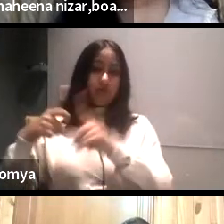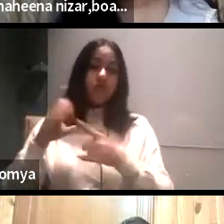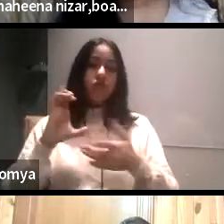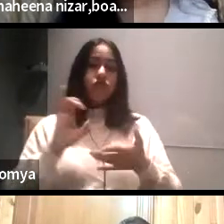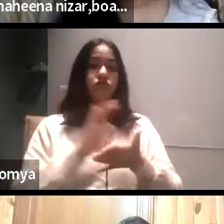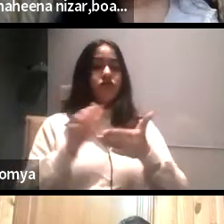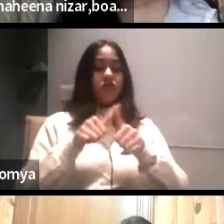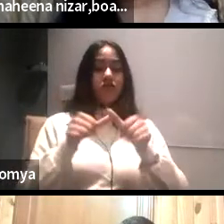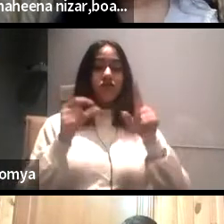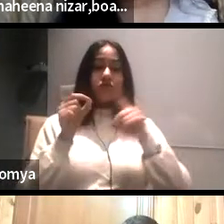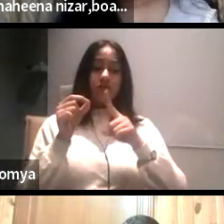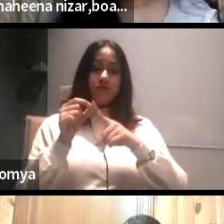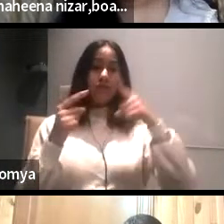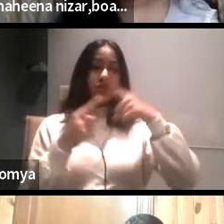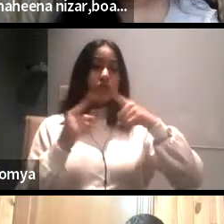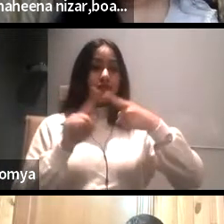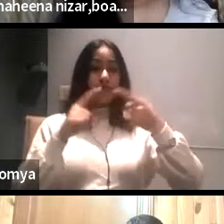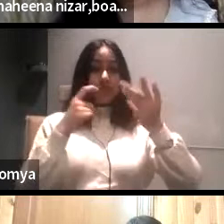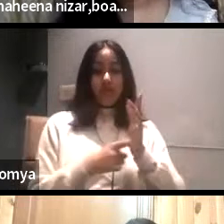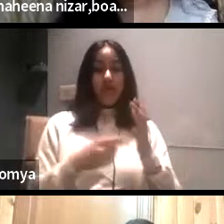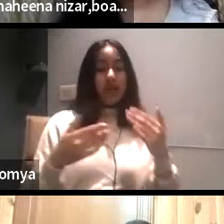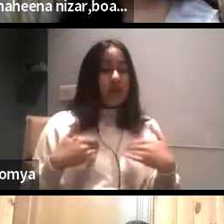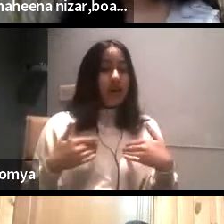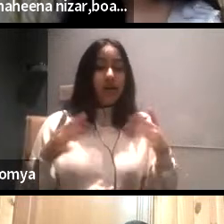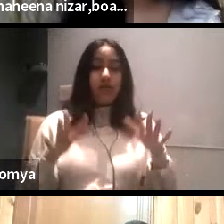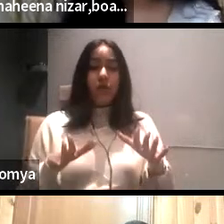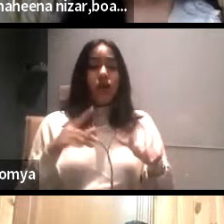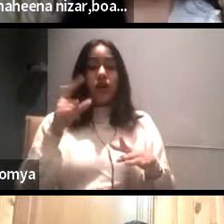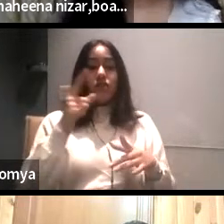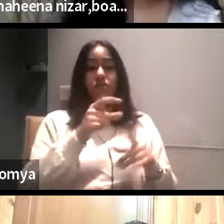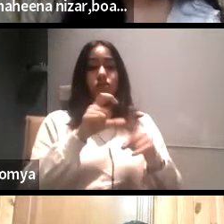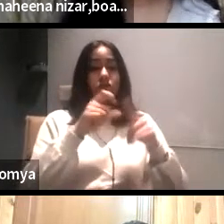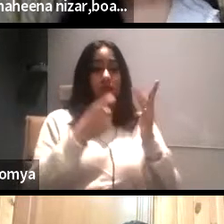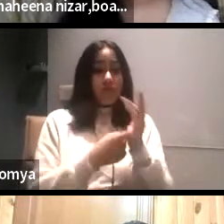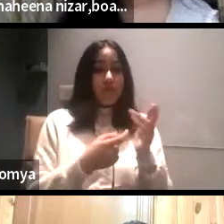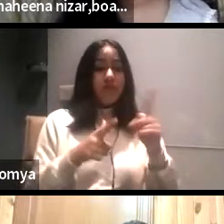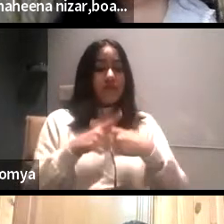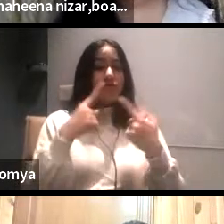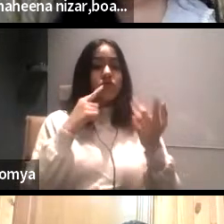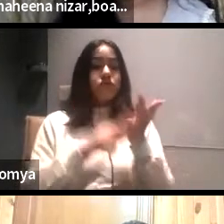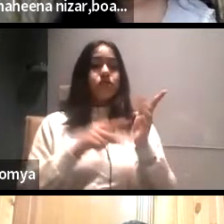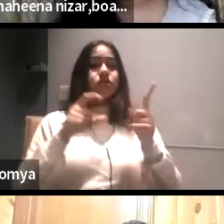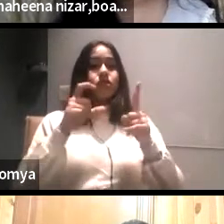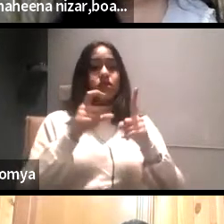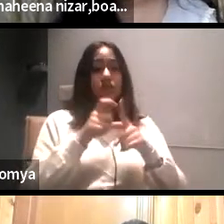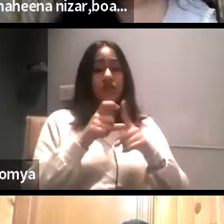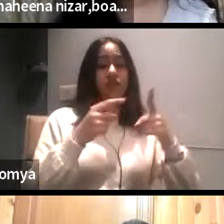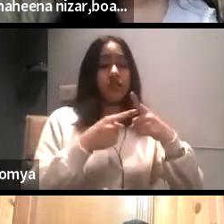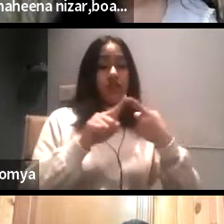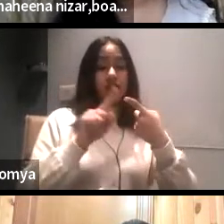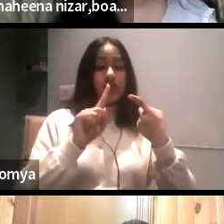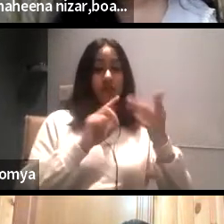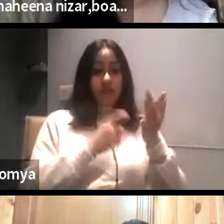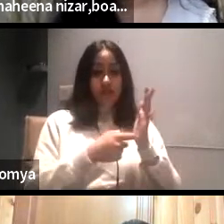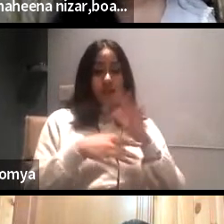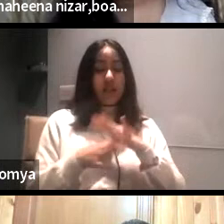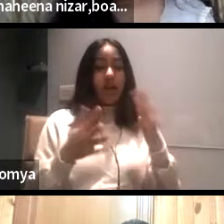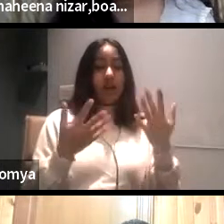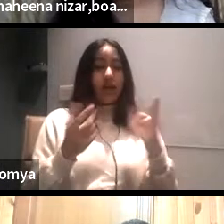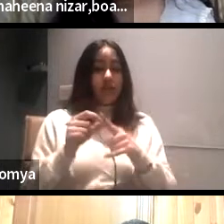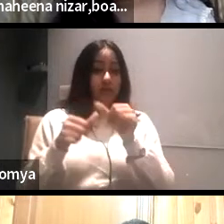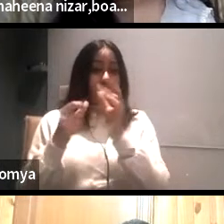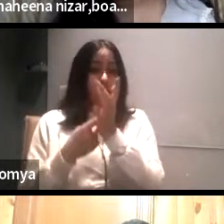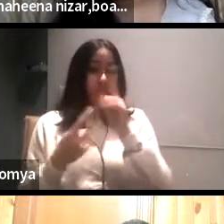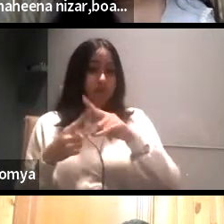Dr. Jitendra Agarwal, the founder, I'm so, overwhelmed that he has chosen me to be a part of Sarthak. So